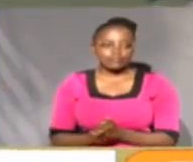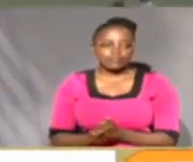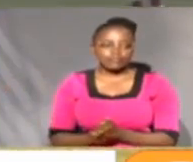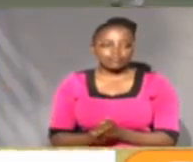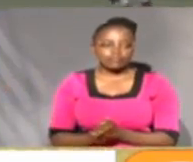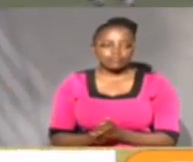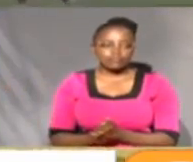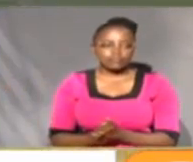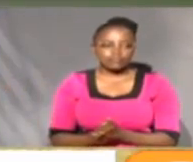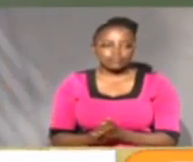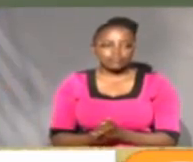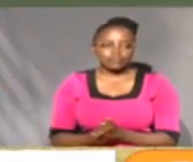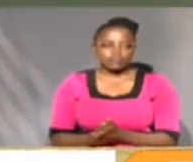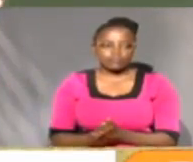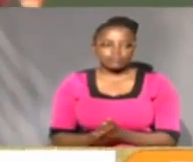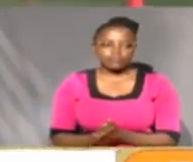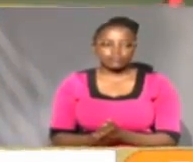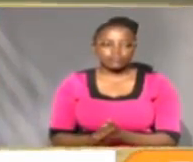Ombachi!